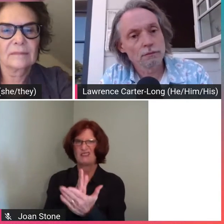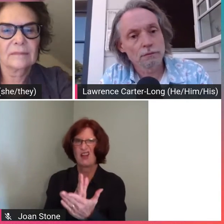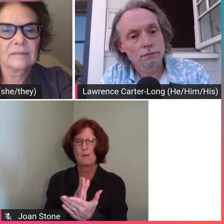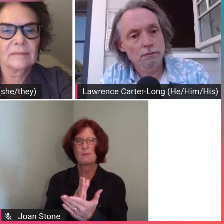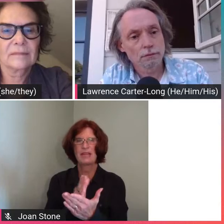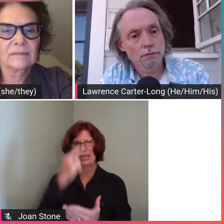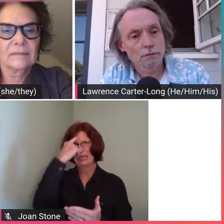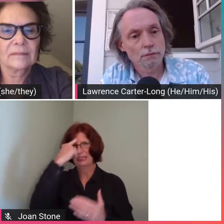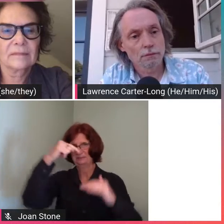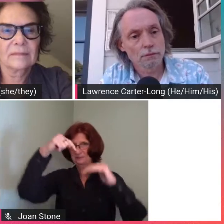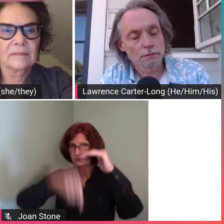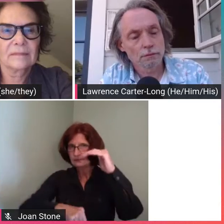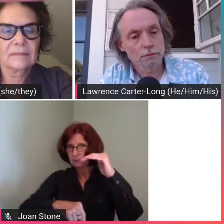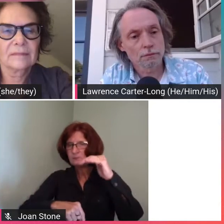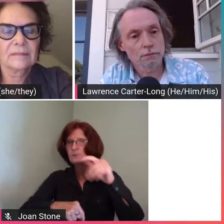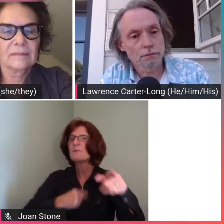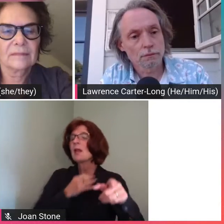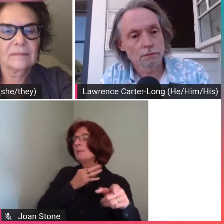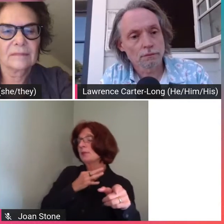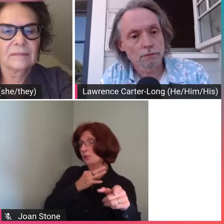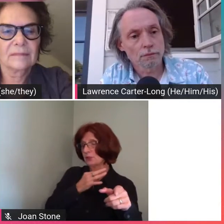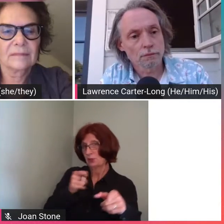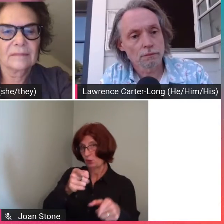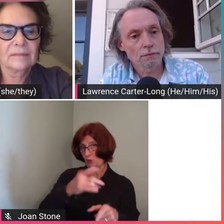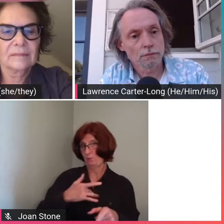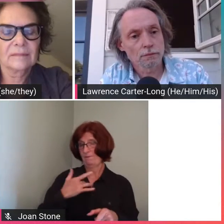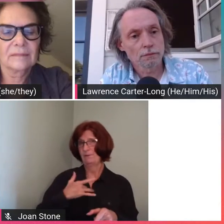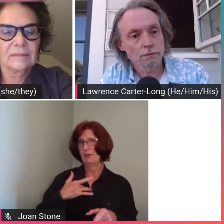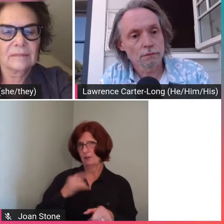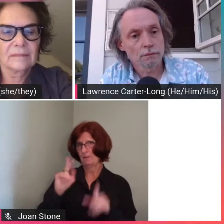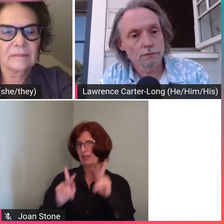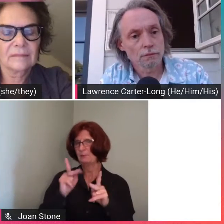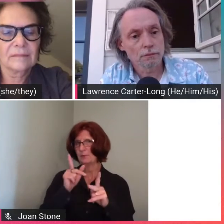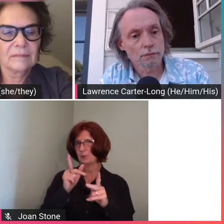it, I think, did you find that the audience was people living with